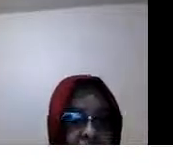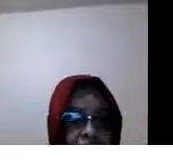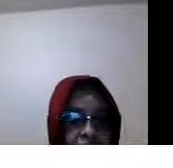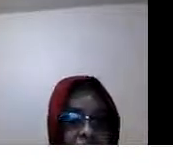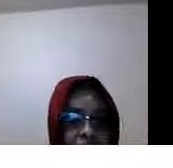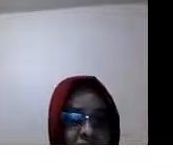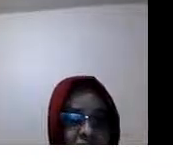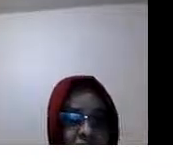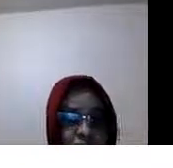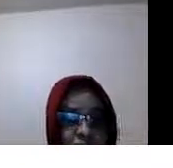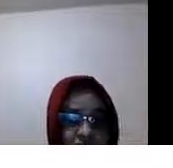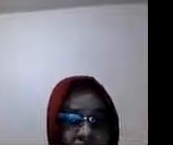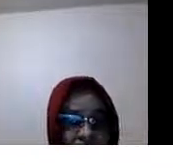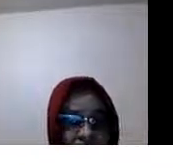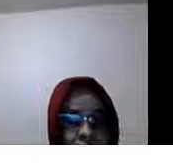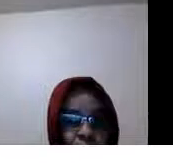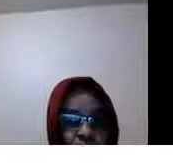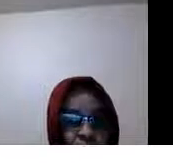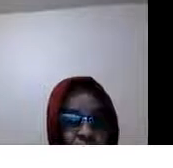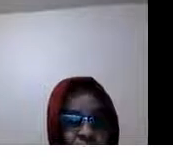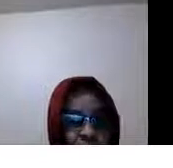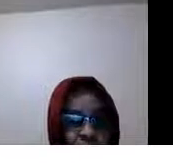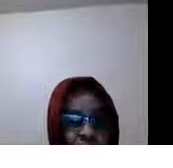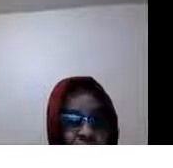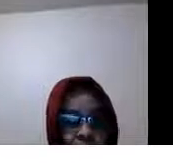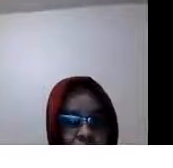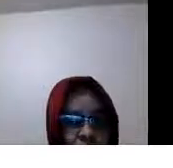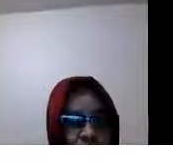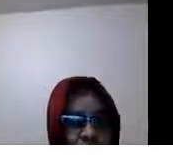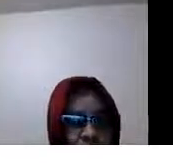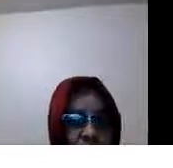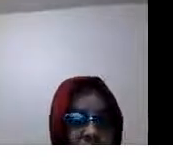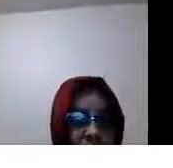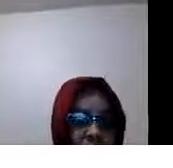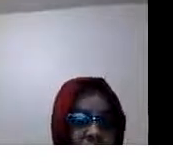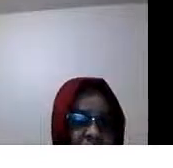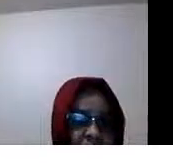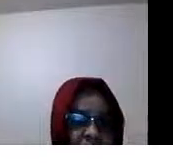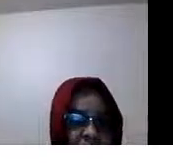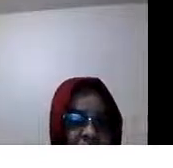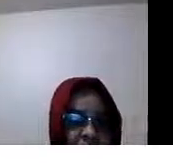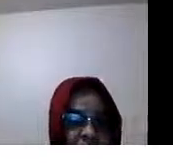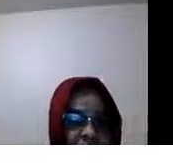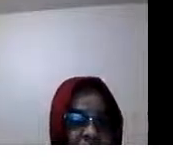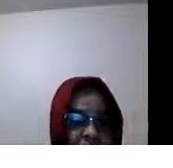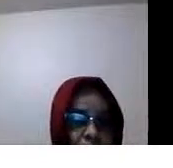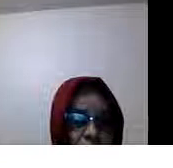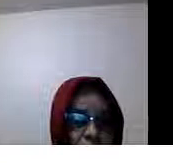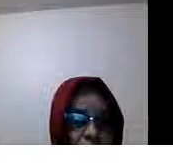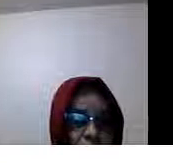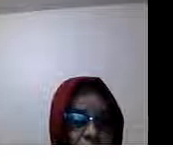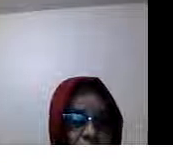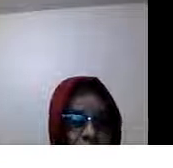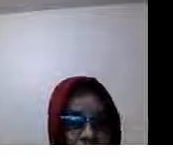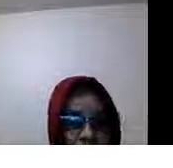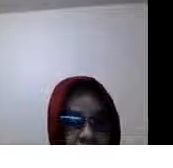UNHCR and Commissioner of Refugees with other humanitarian and development partners under the Refugee